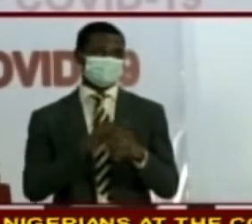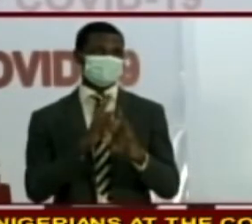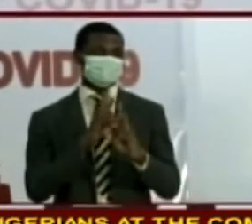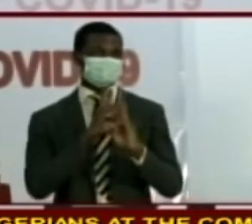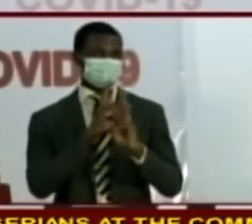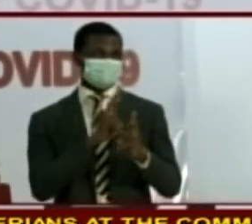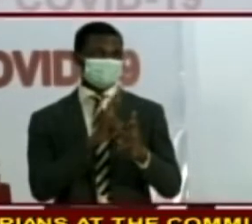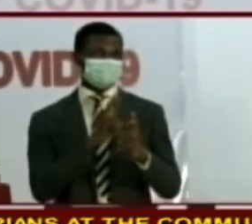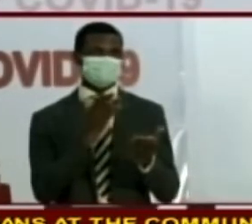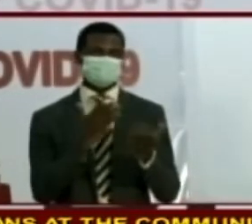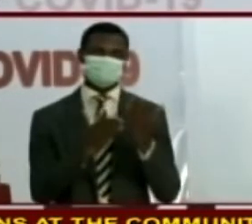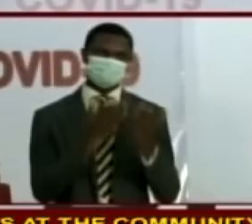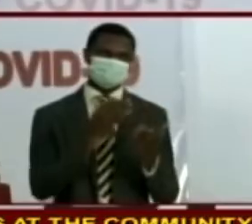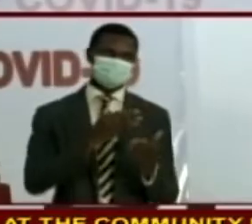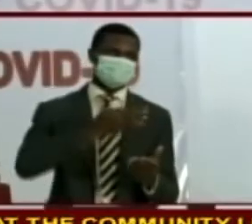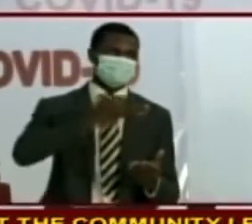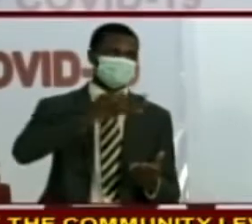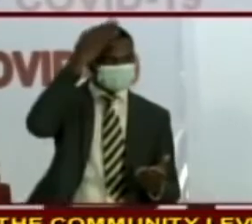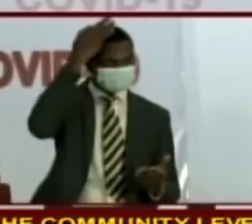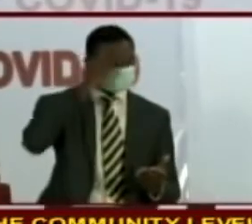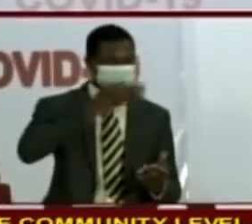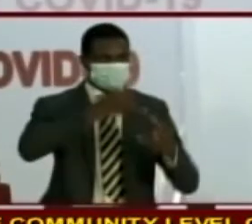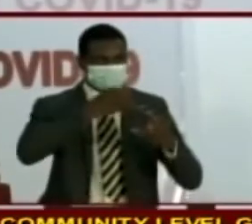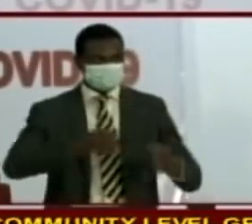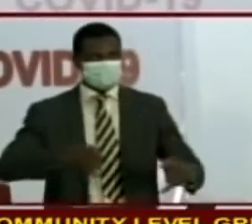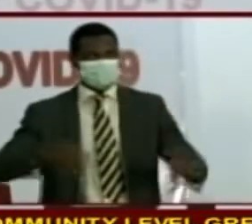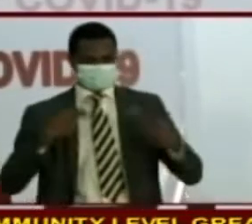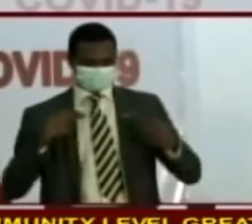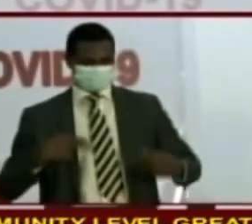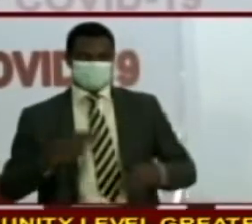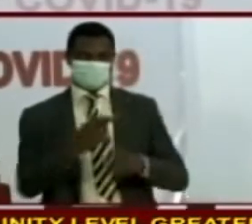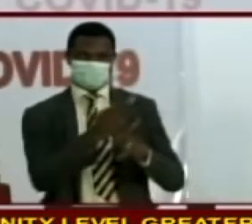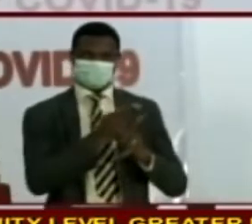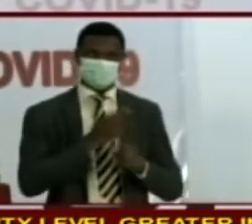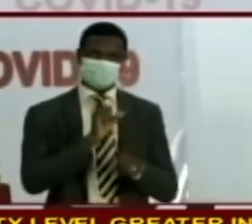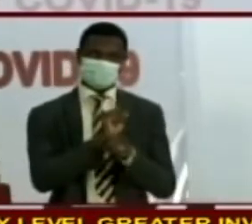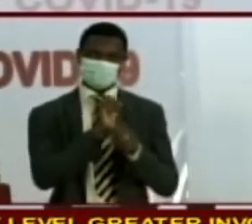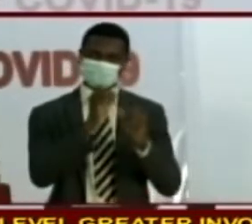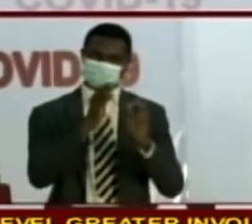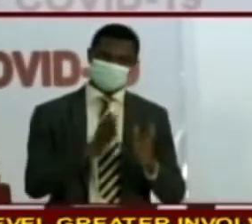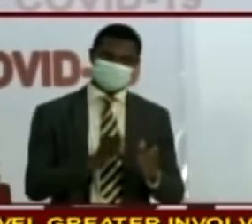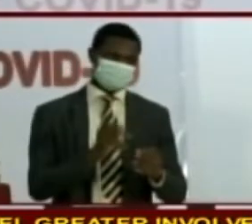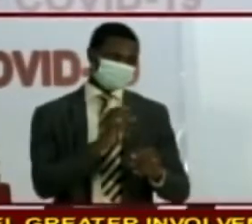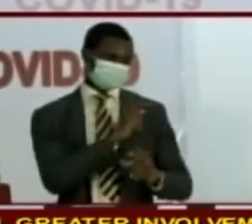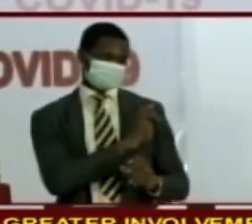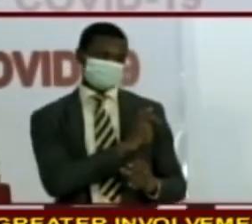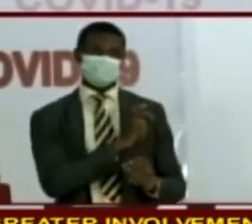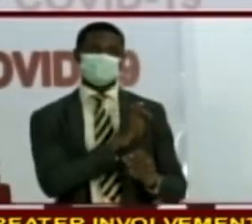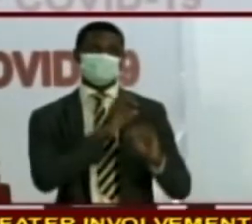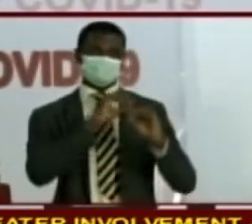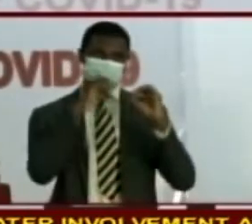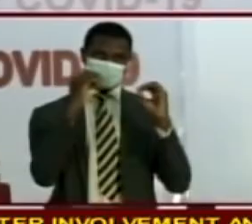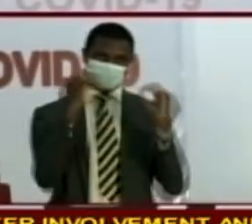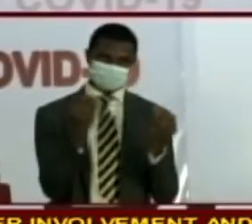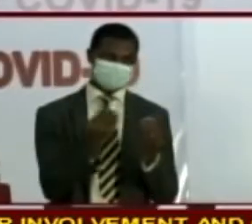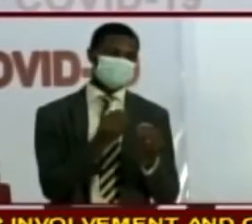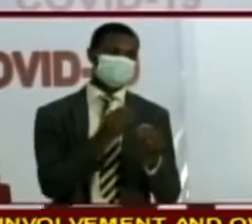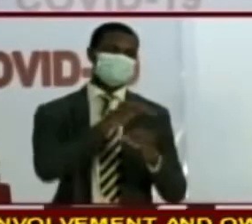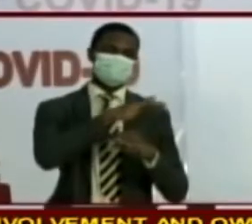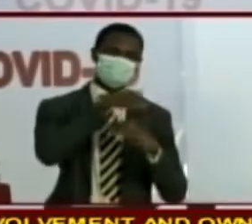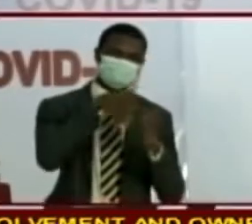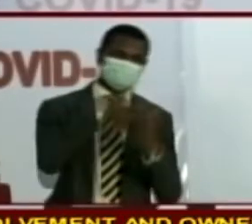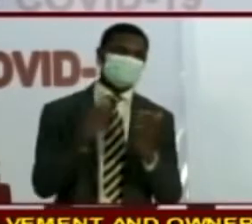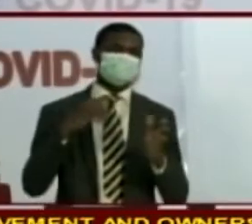a frontline medical worker or a security agent, everything humanly possible will be done to ensure